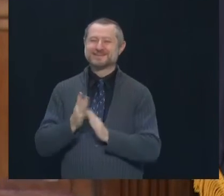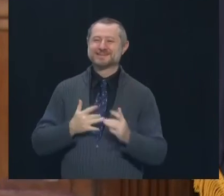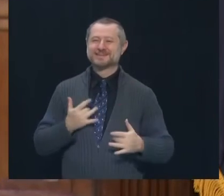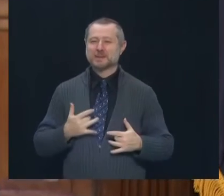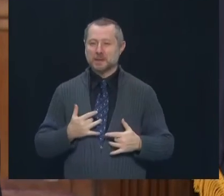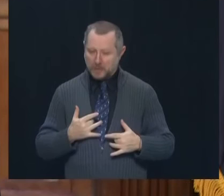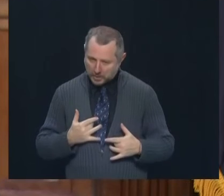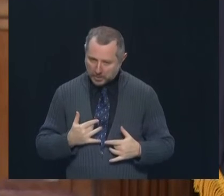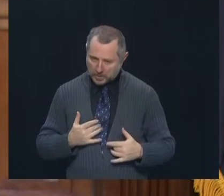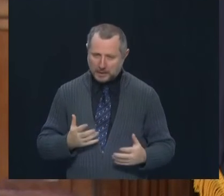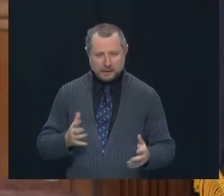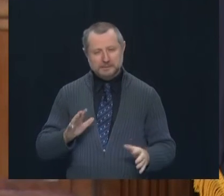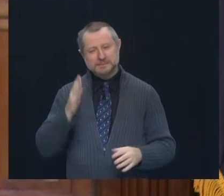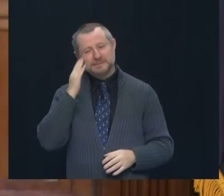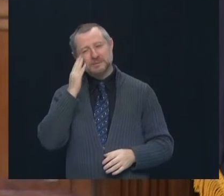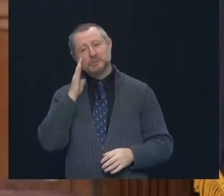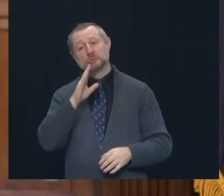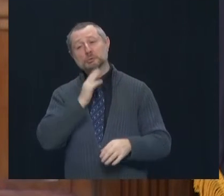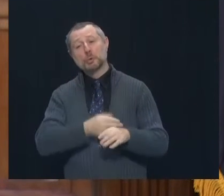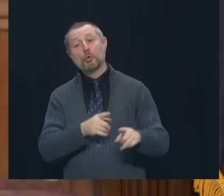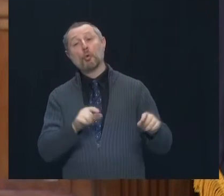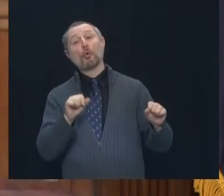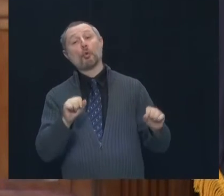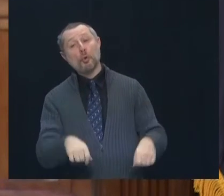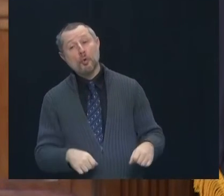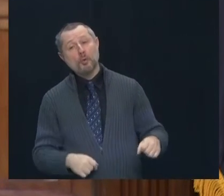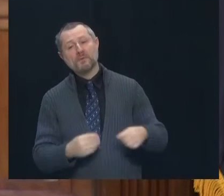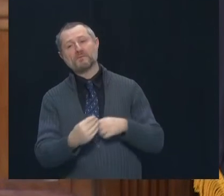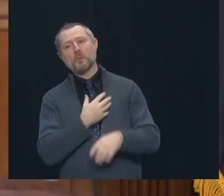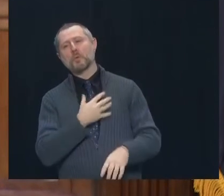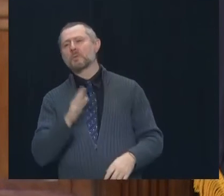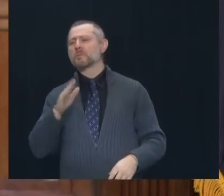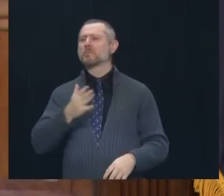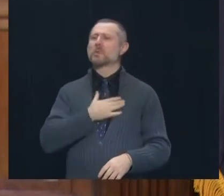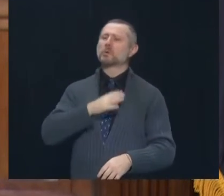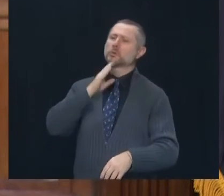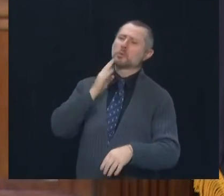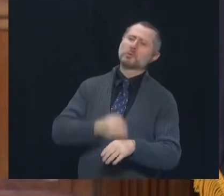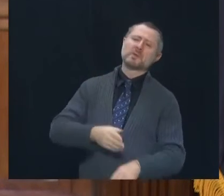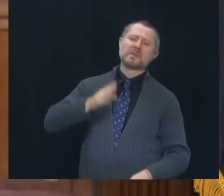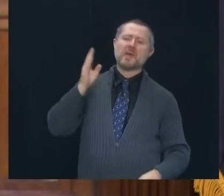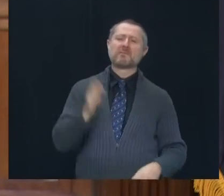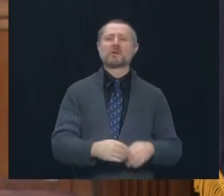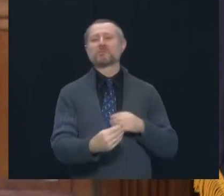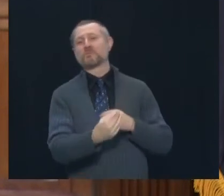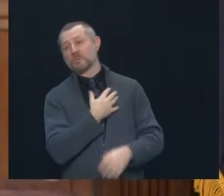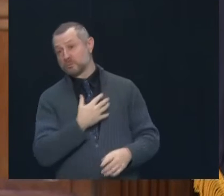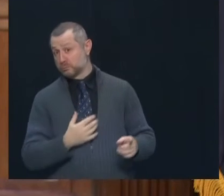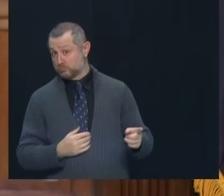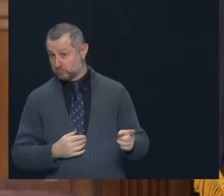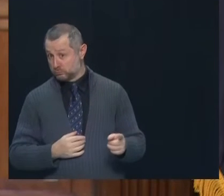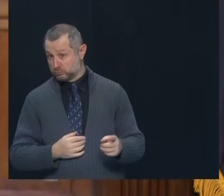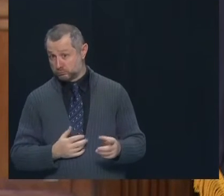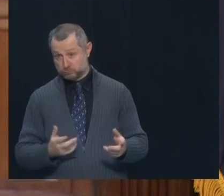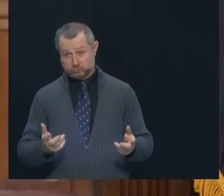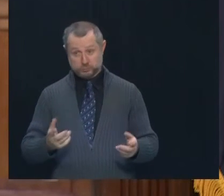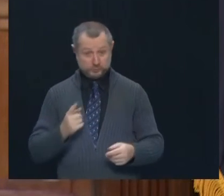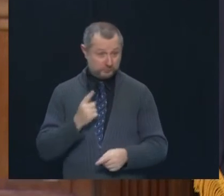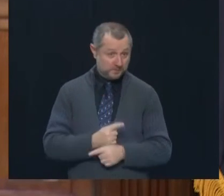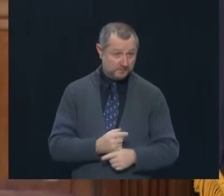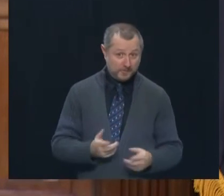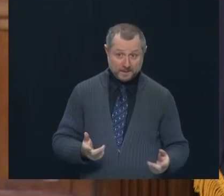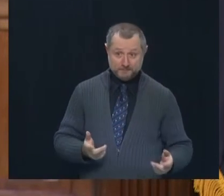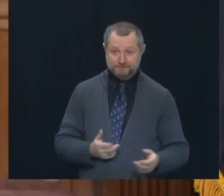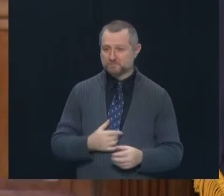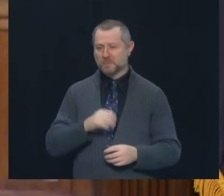your daughter could infect you. Oh, she would never do that to me. One of them might. She would never do that to me.